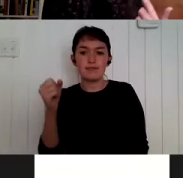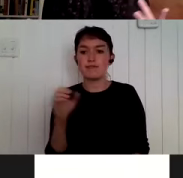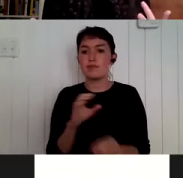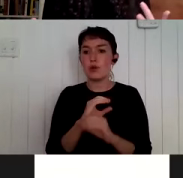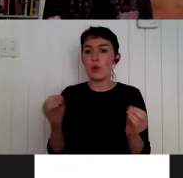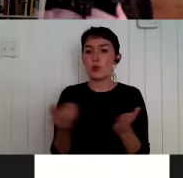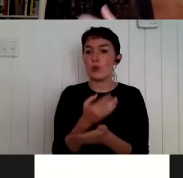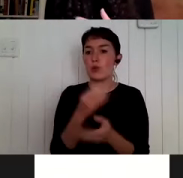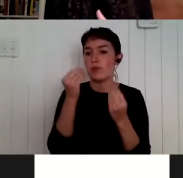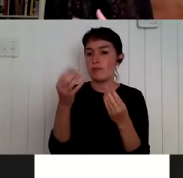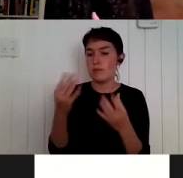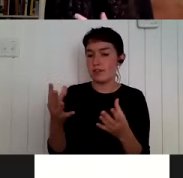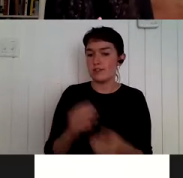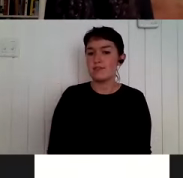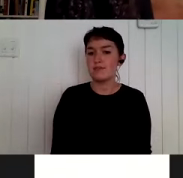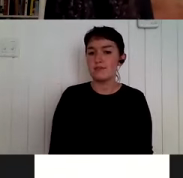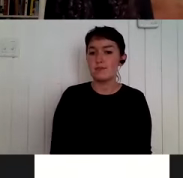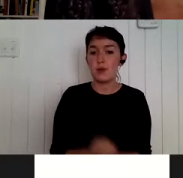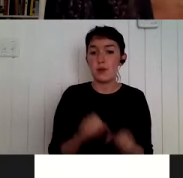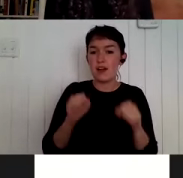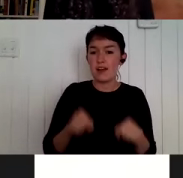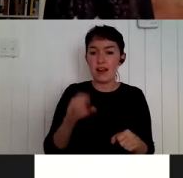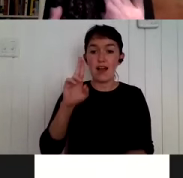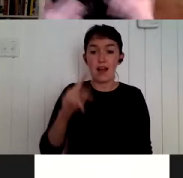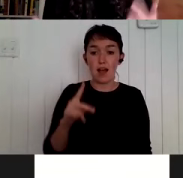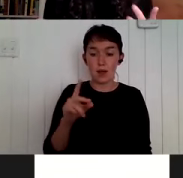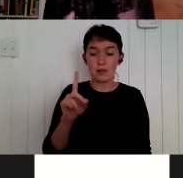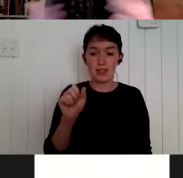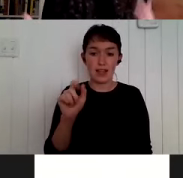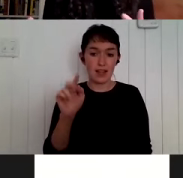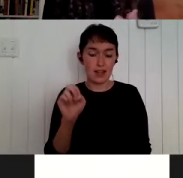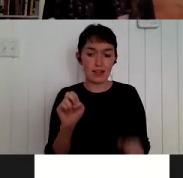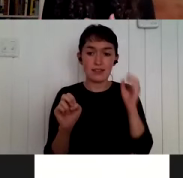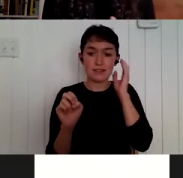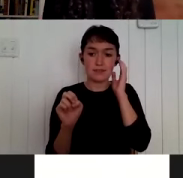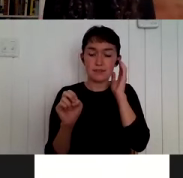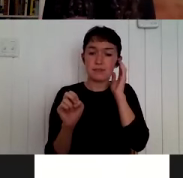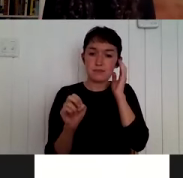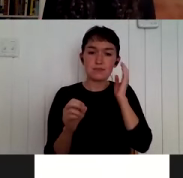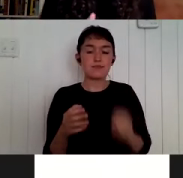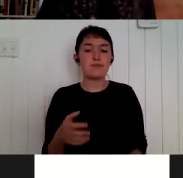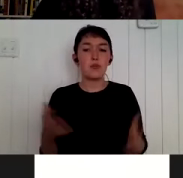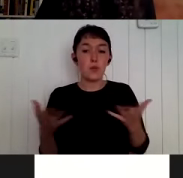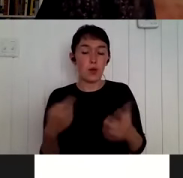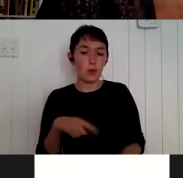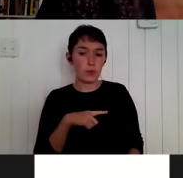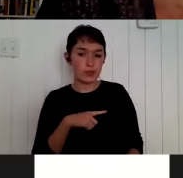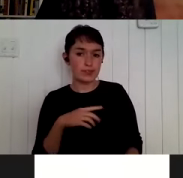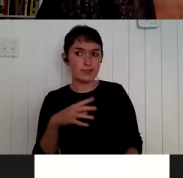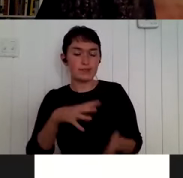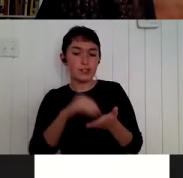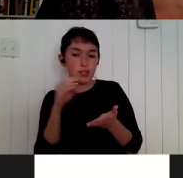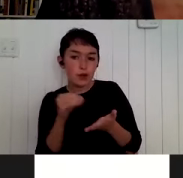gives us a chance to update our internal models of the world with what we've learned or experienced that day.